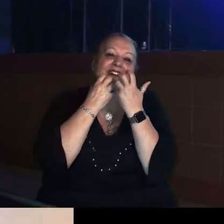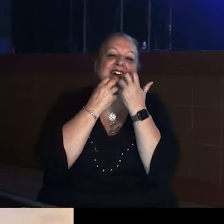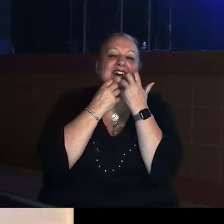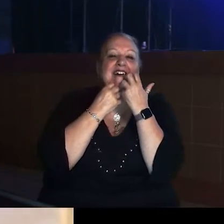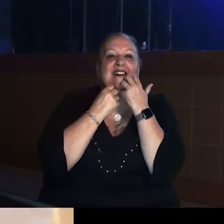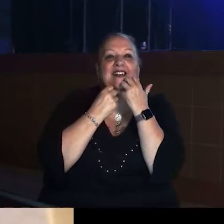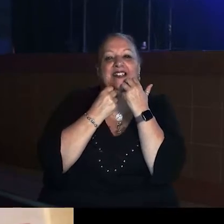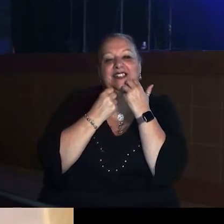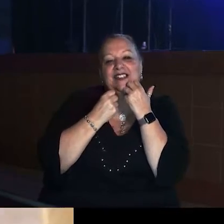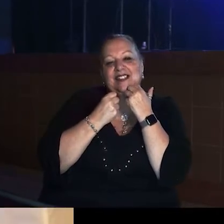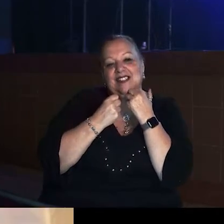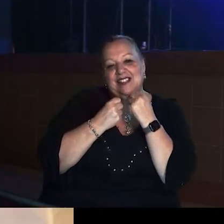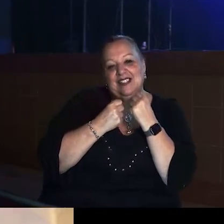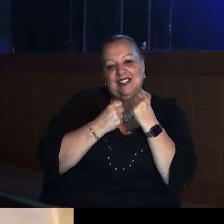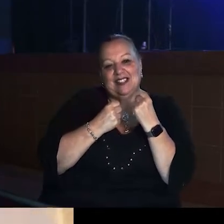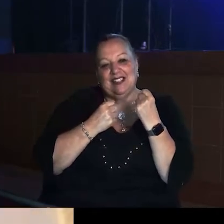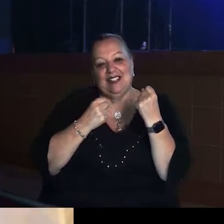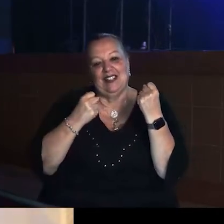Isn't she